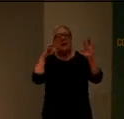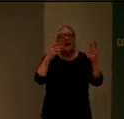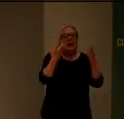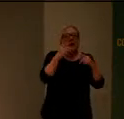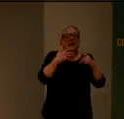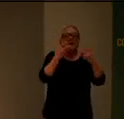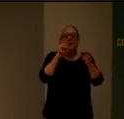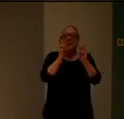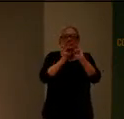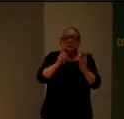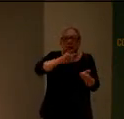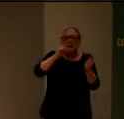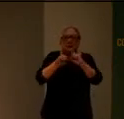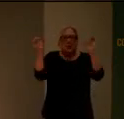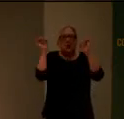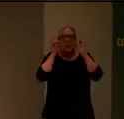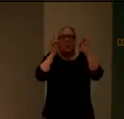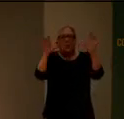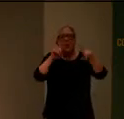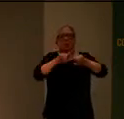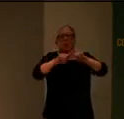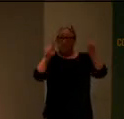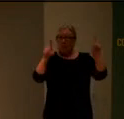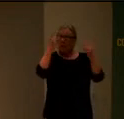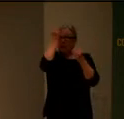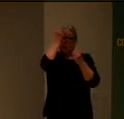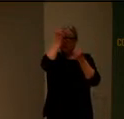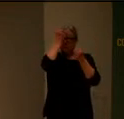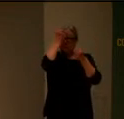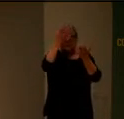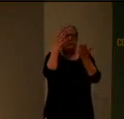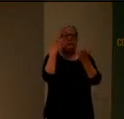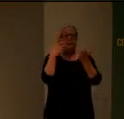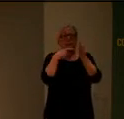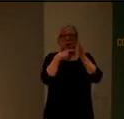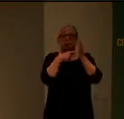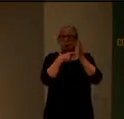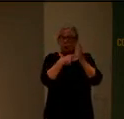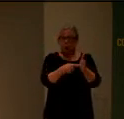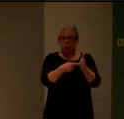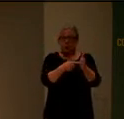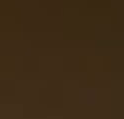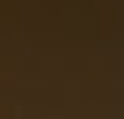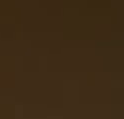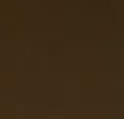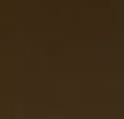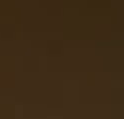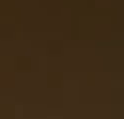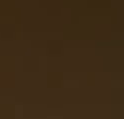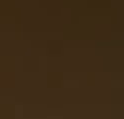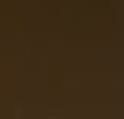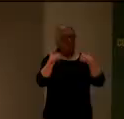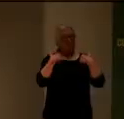hope, and this has been shown in data, is having health, clean air, a